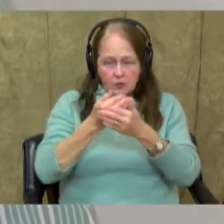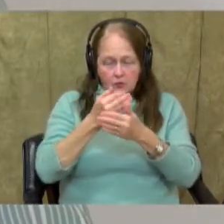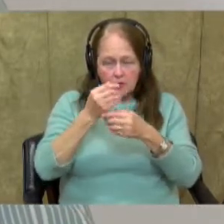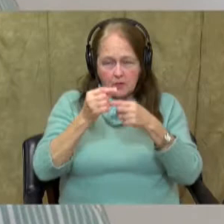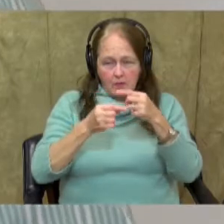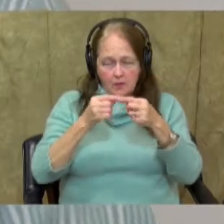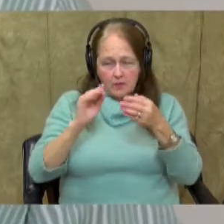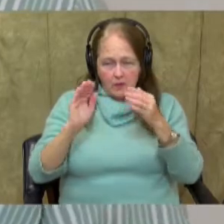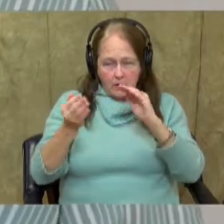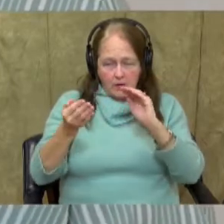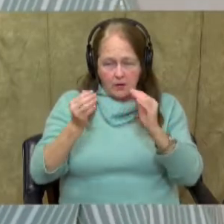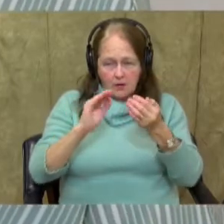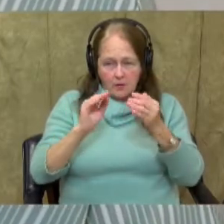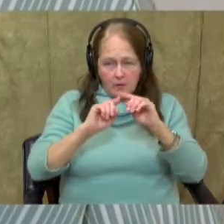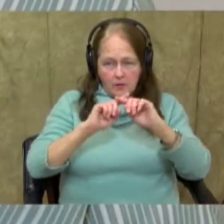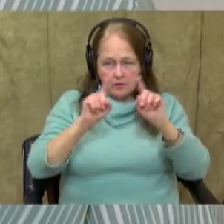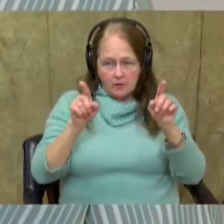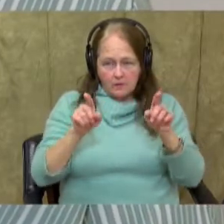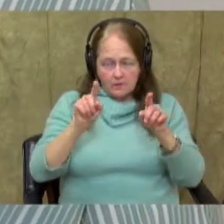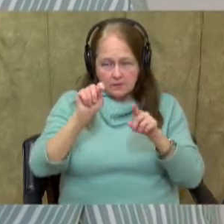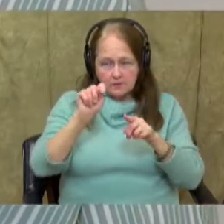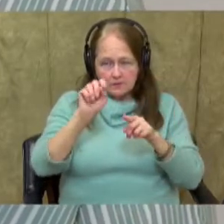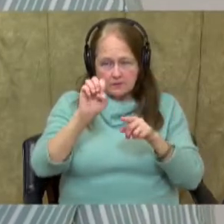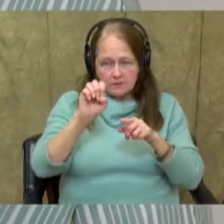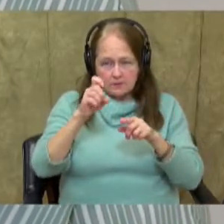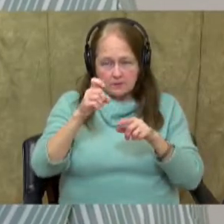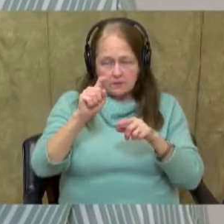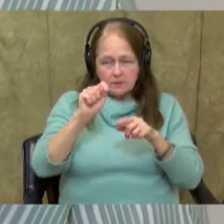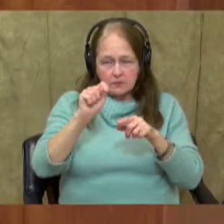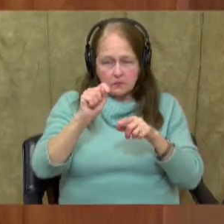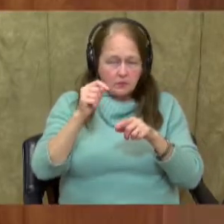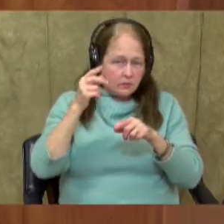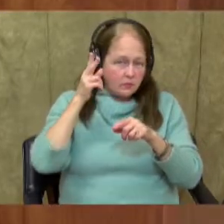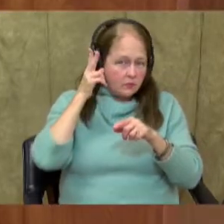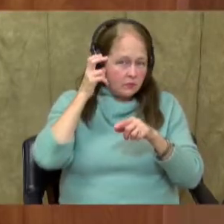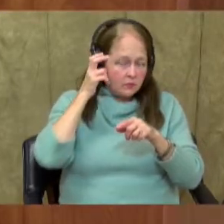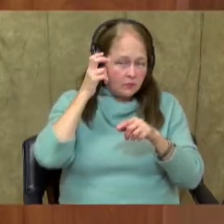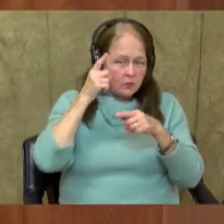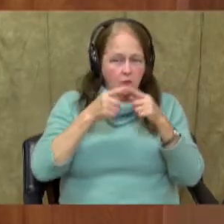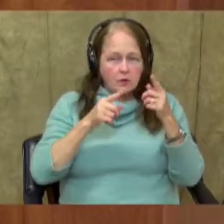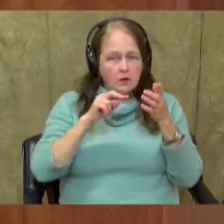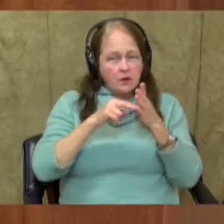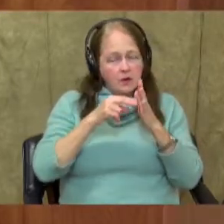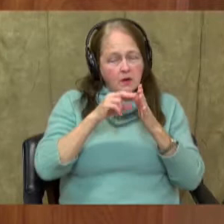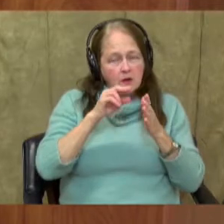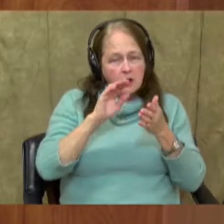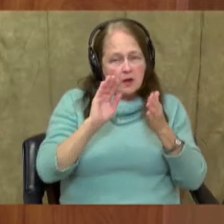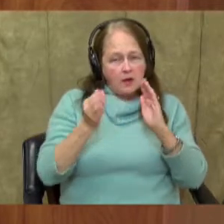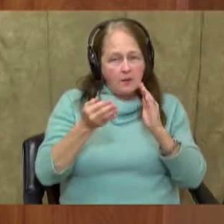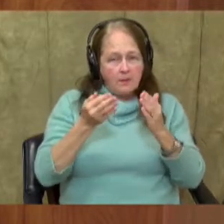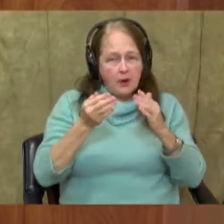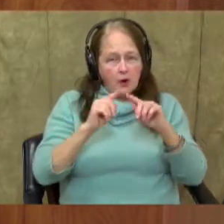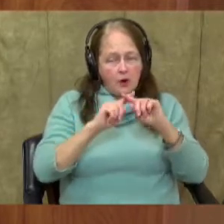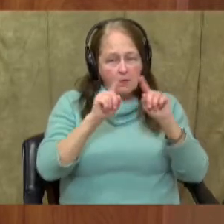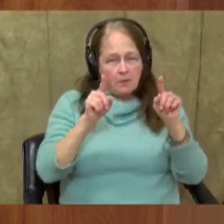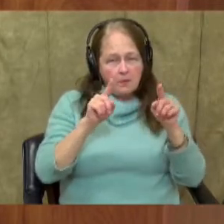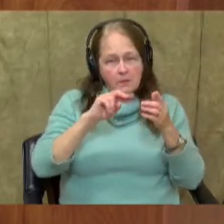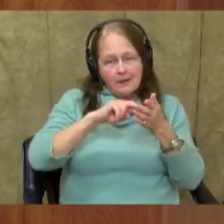about compare and contrasting text. So when you hear that, what does compare and contrast mean to